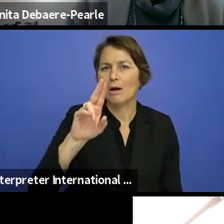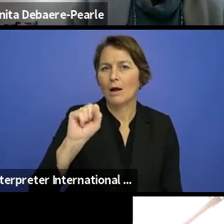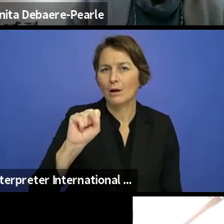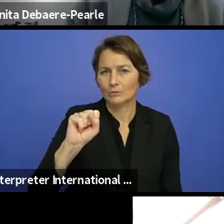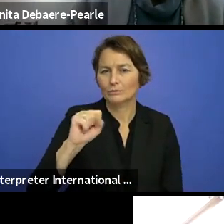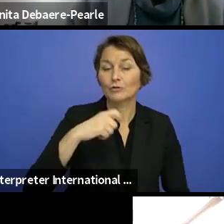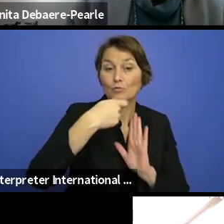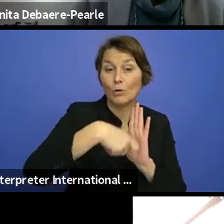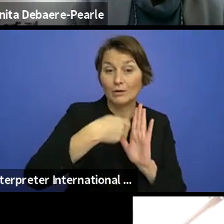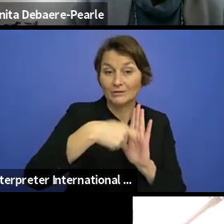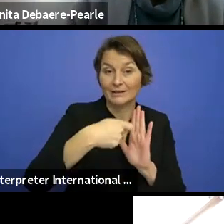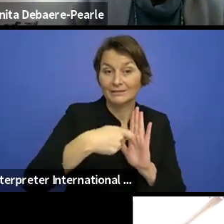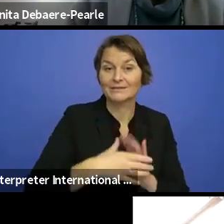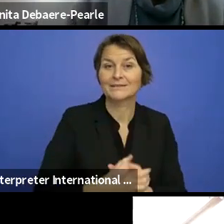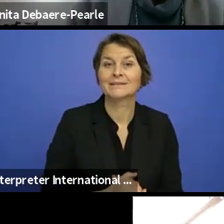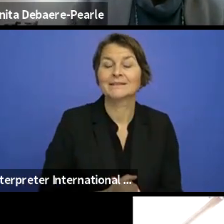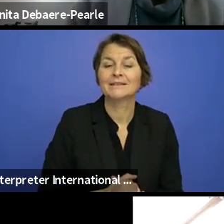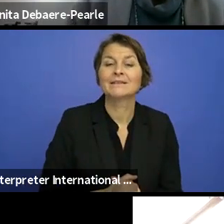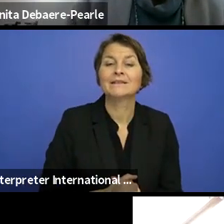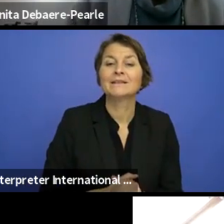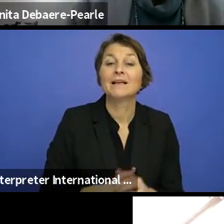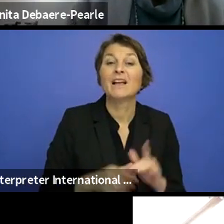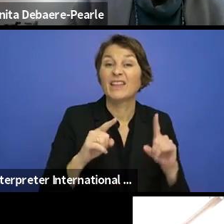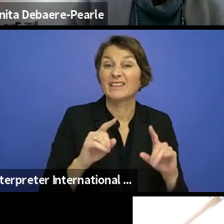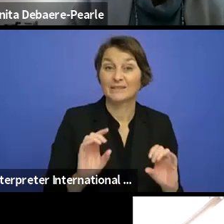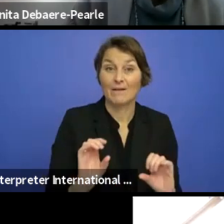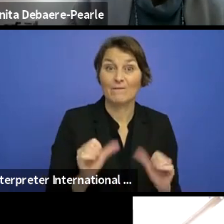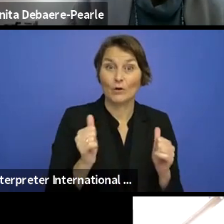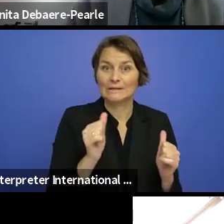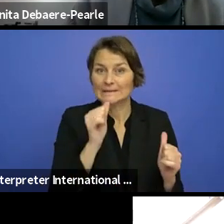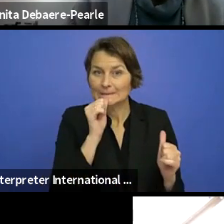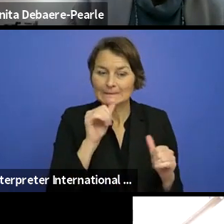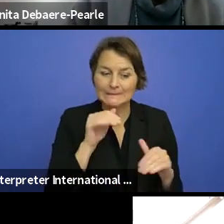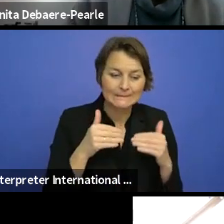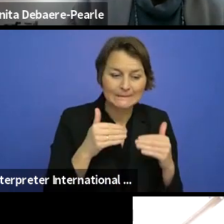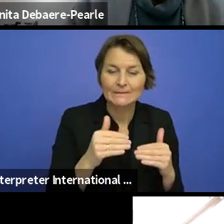It's the beginning, and it's not very clear. So we have